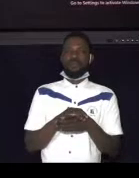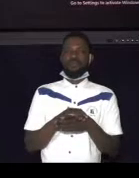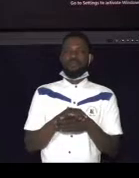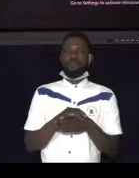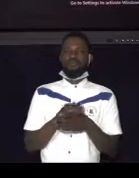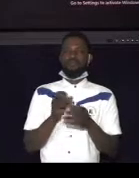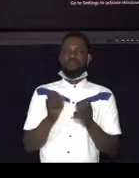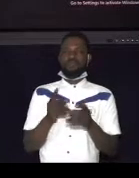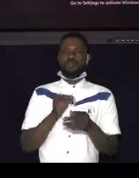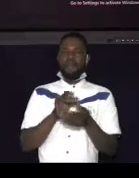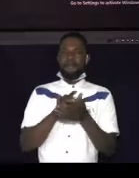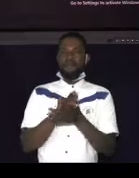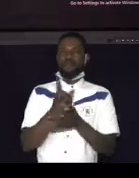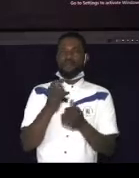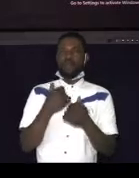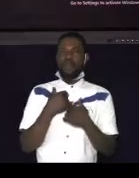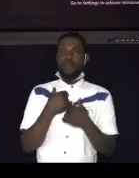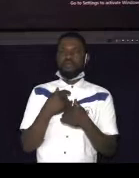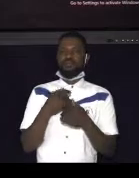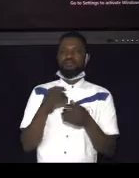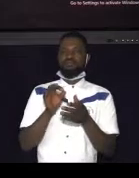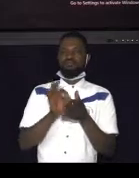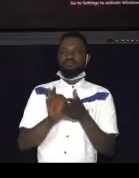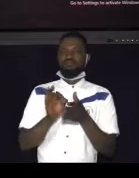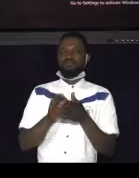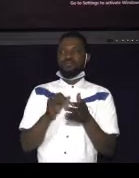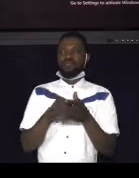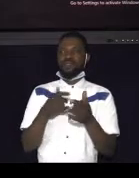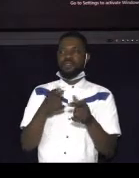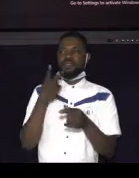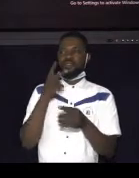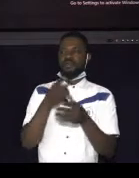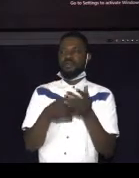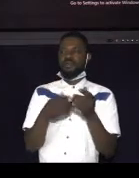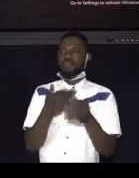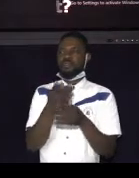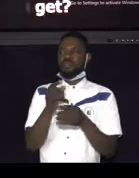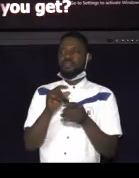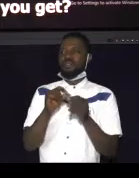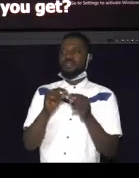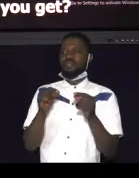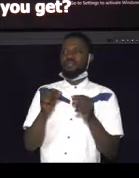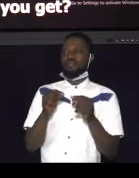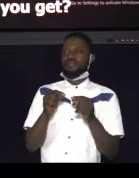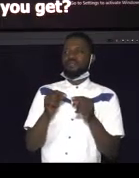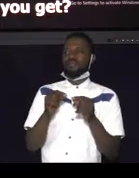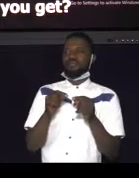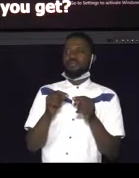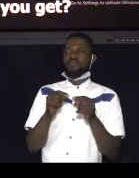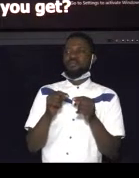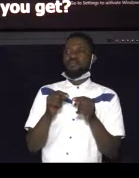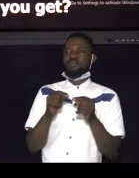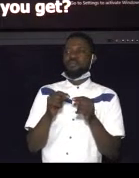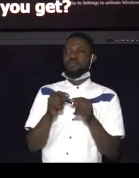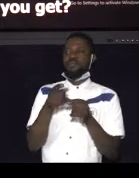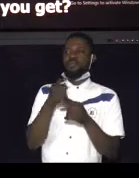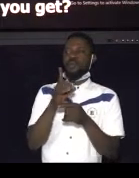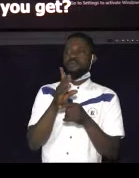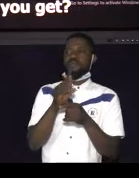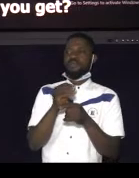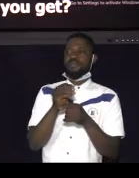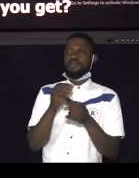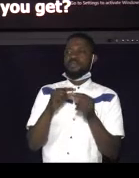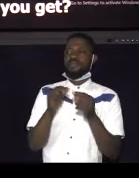All right, then, I believe you had fun counting. Let's just look at what these angles are. For this one, it's